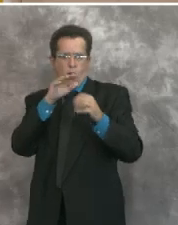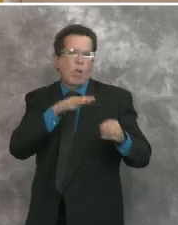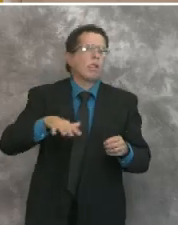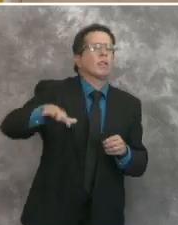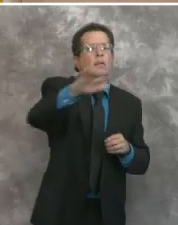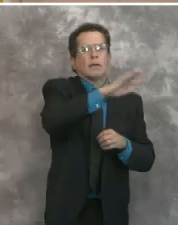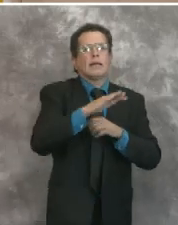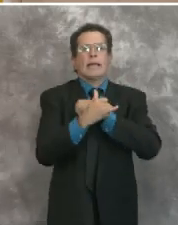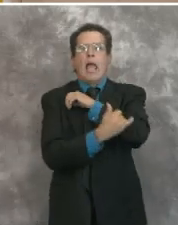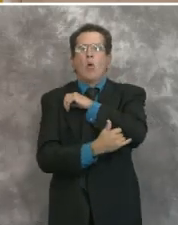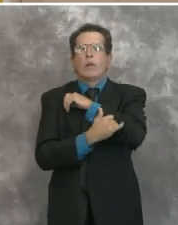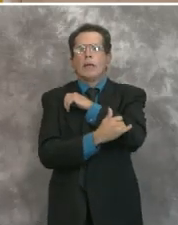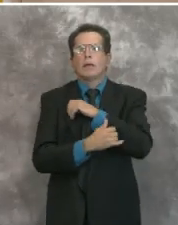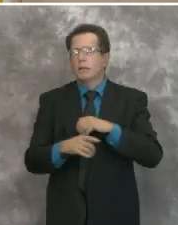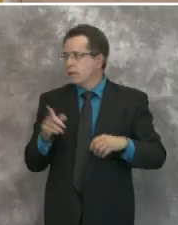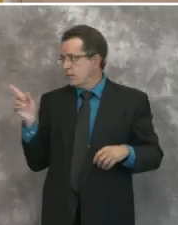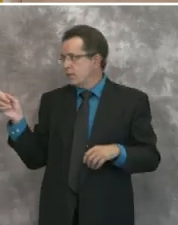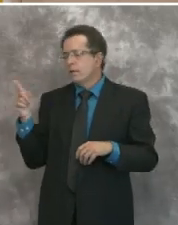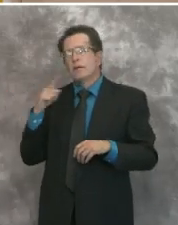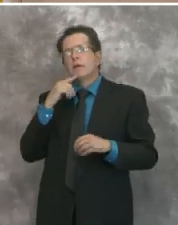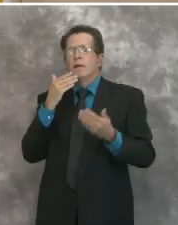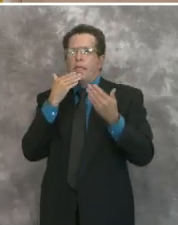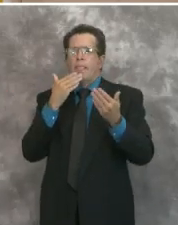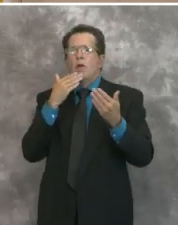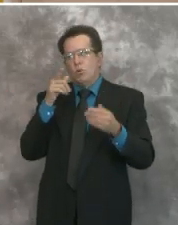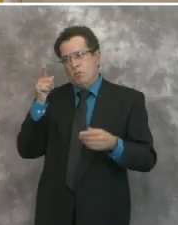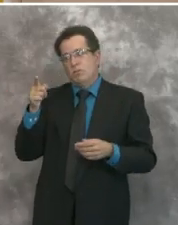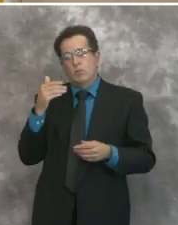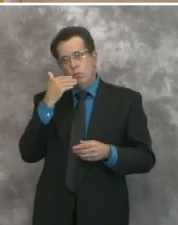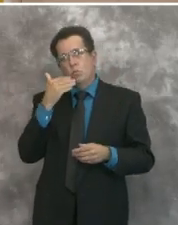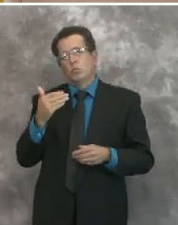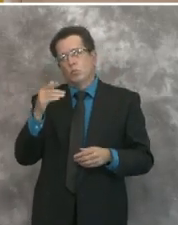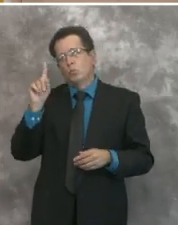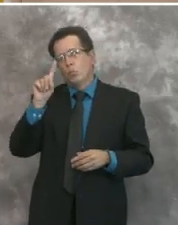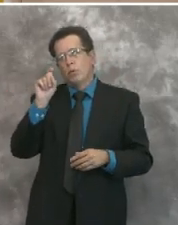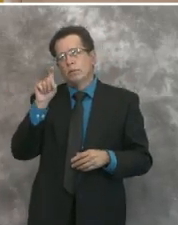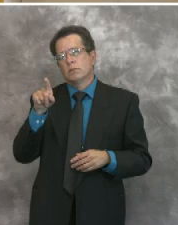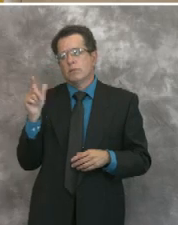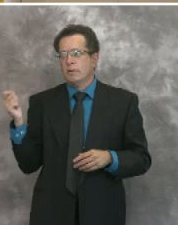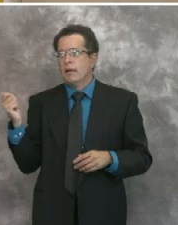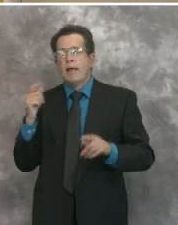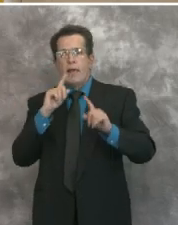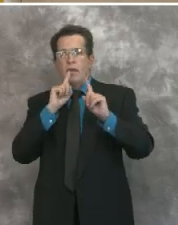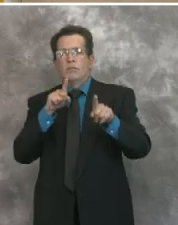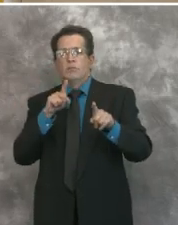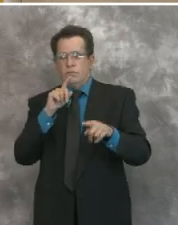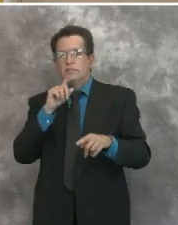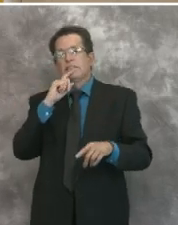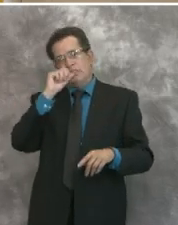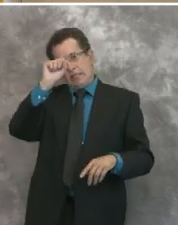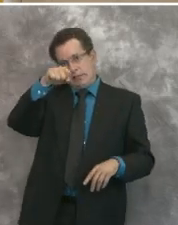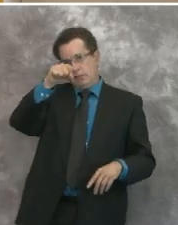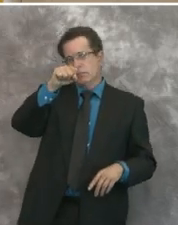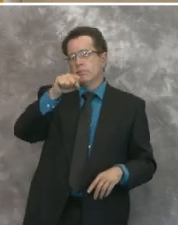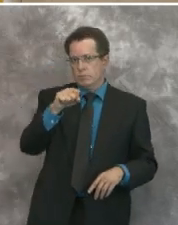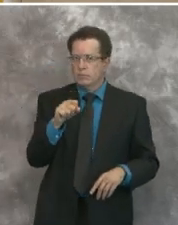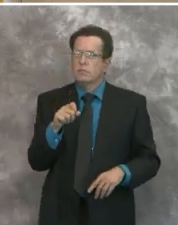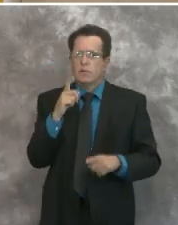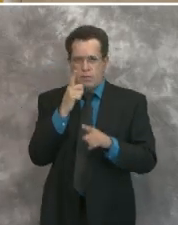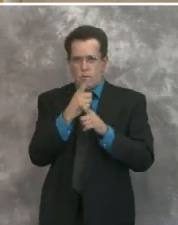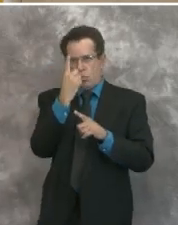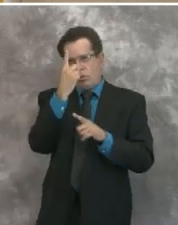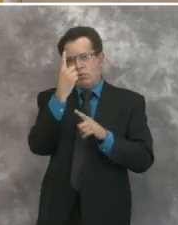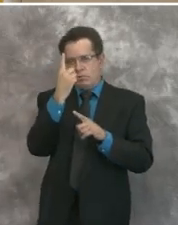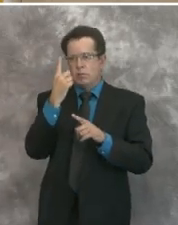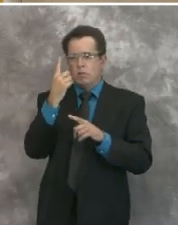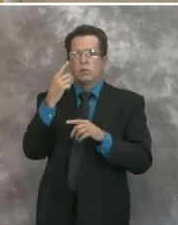county? Thank you for that very important question. And the answer is absolutely yes. That's one of the guiding